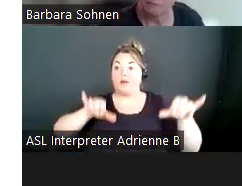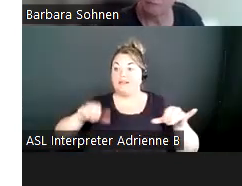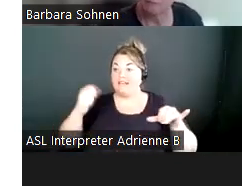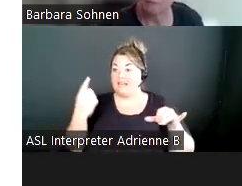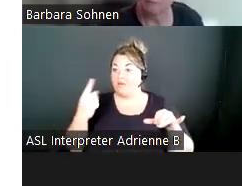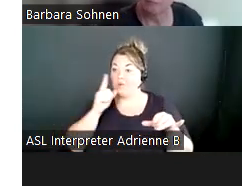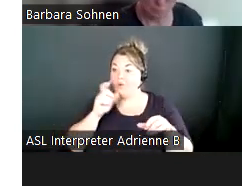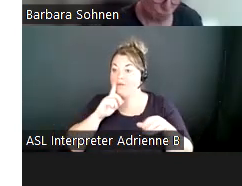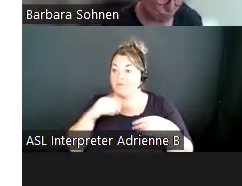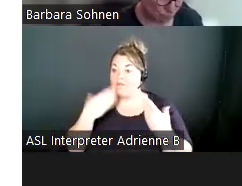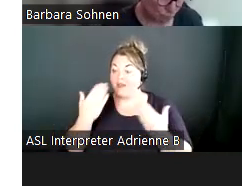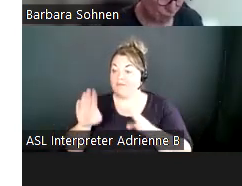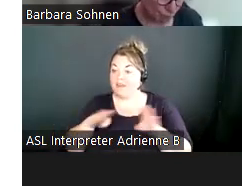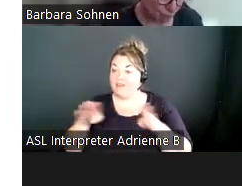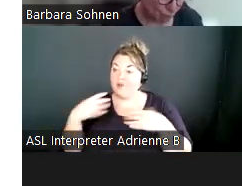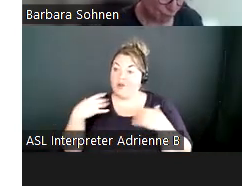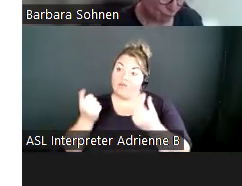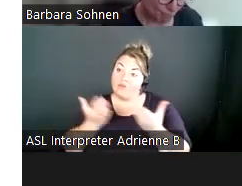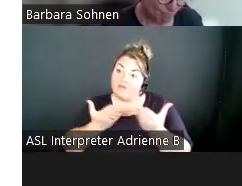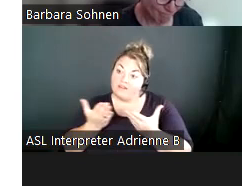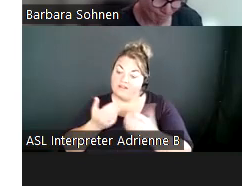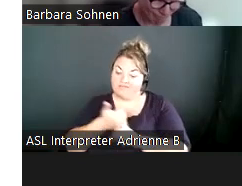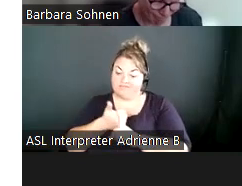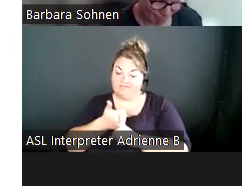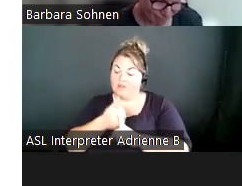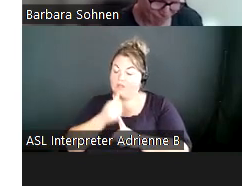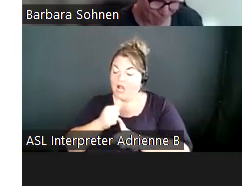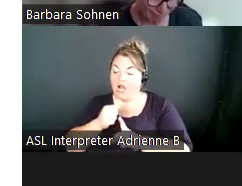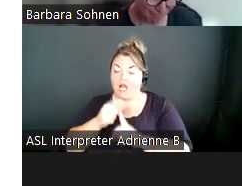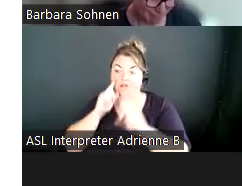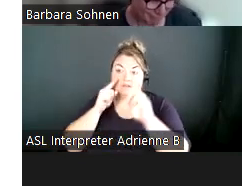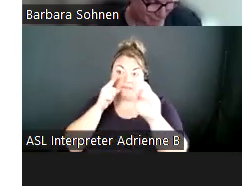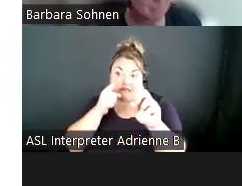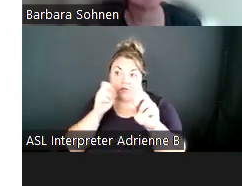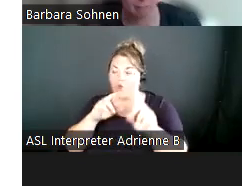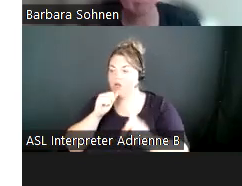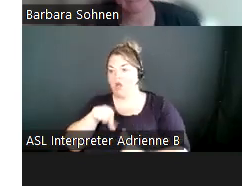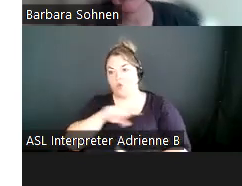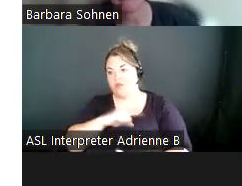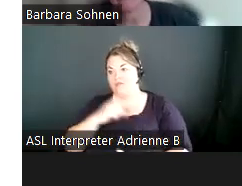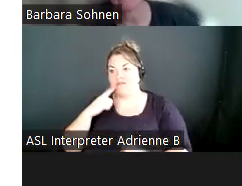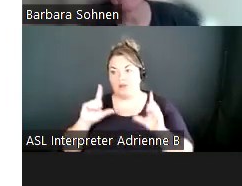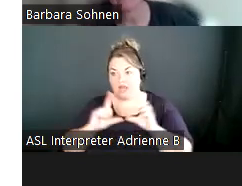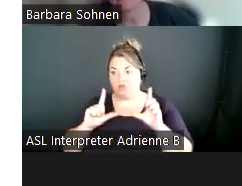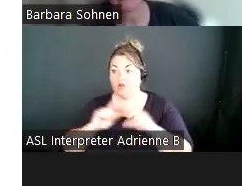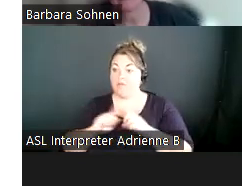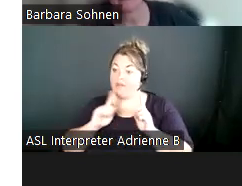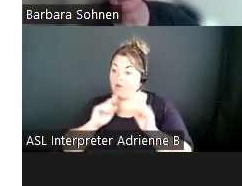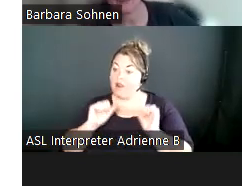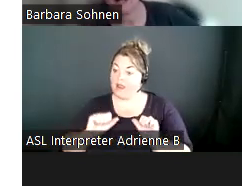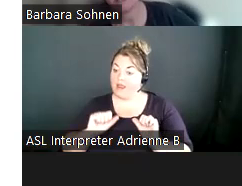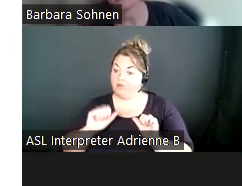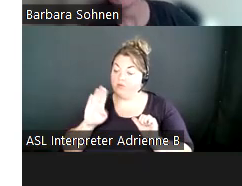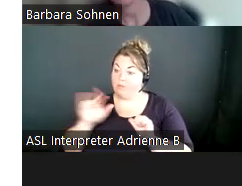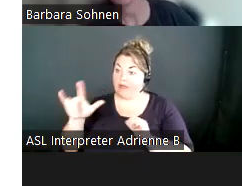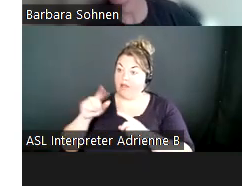providing behavioral health services that is not seeking or not eligible for licensure, but that you're able to bill HCPF for